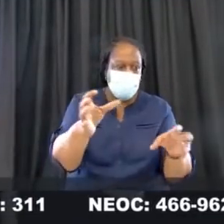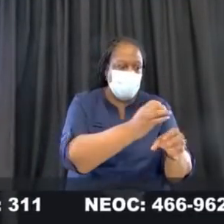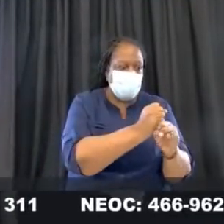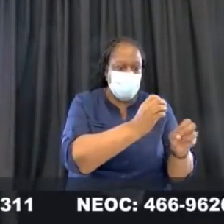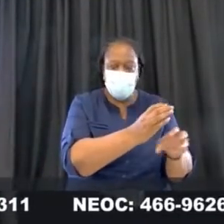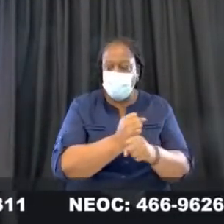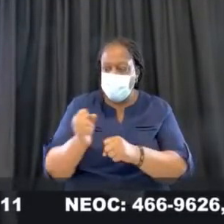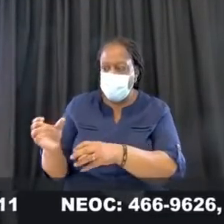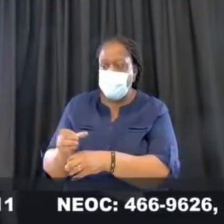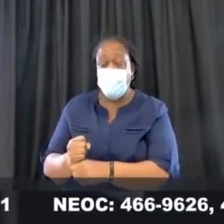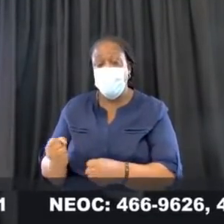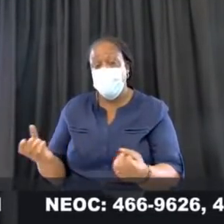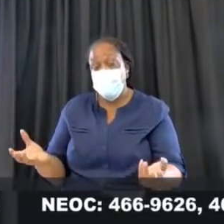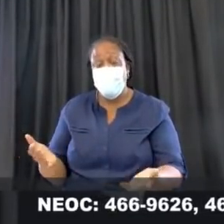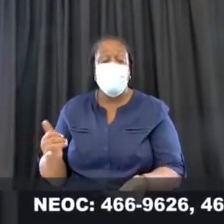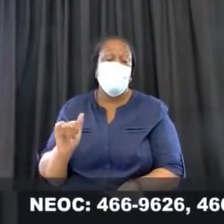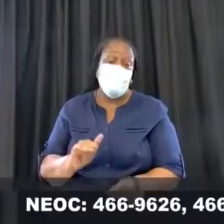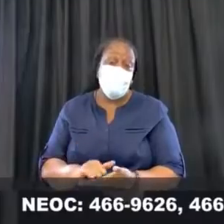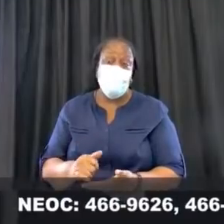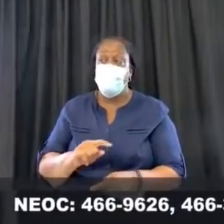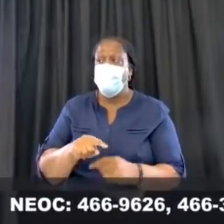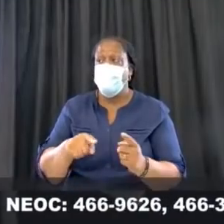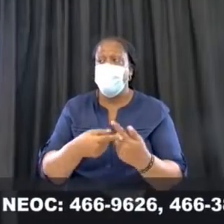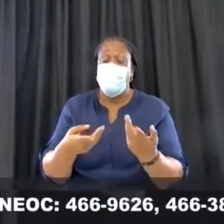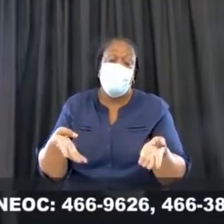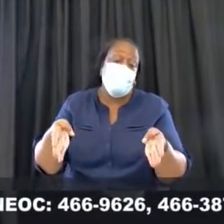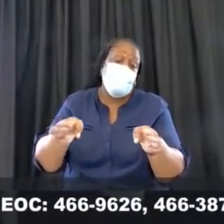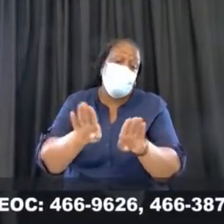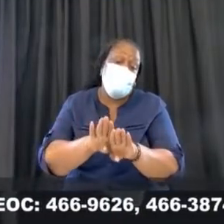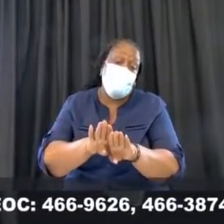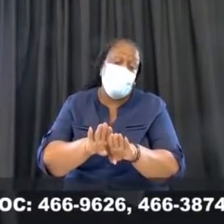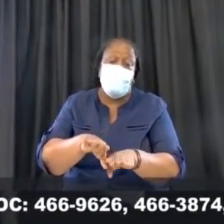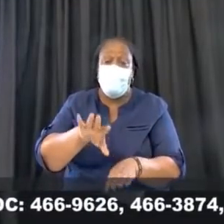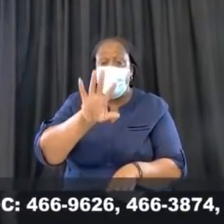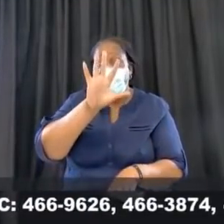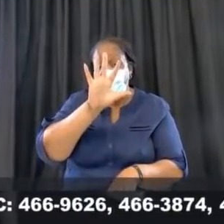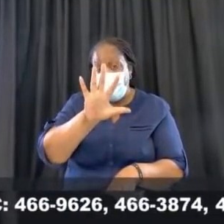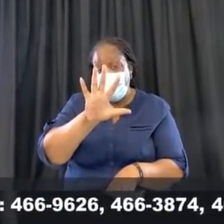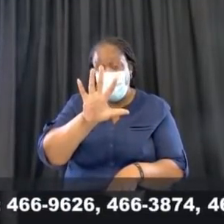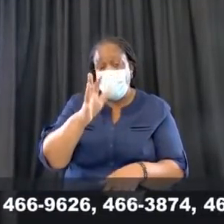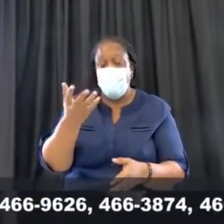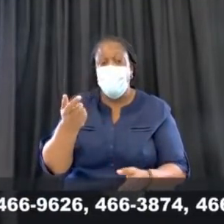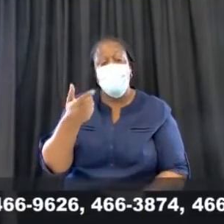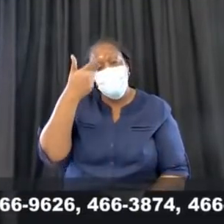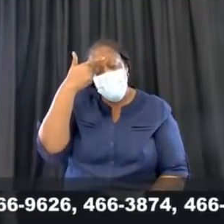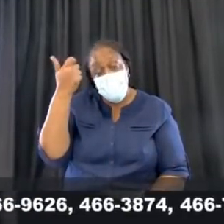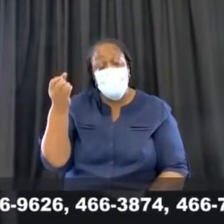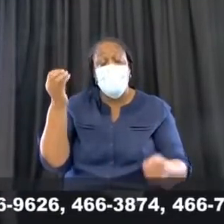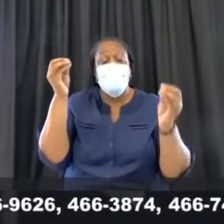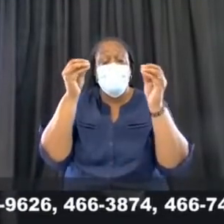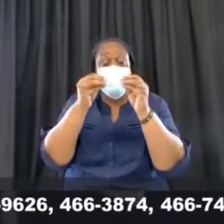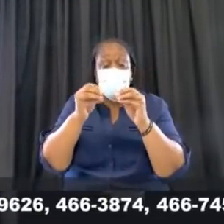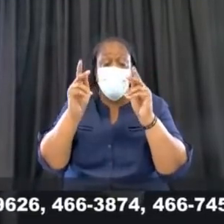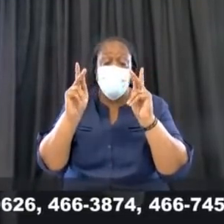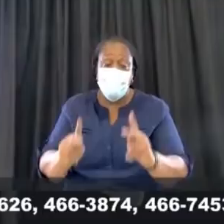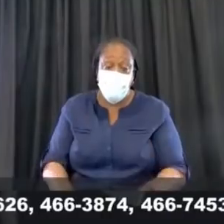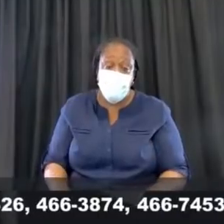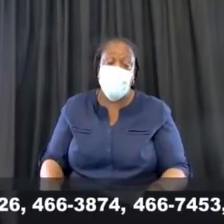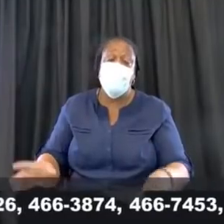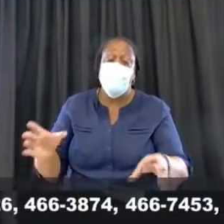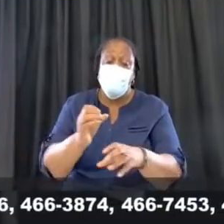the dashboards. When the health centers close at 5, there is a lot more work involved in getting the information